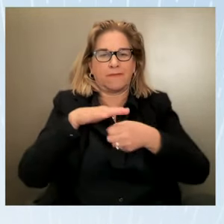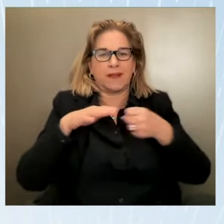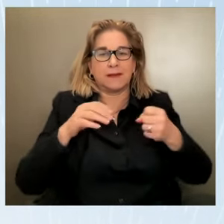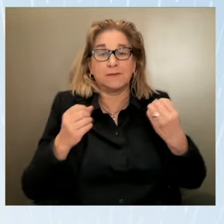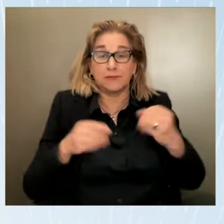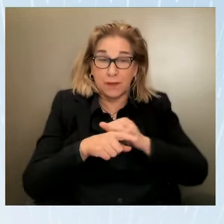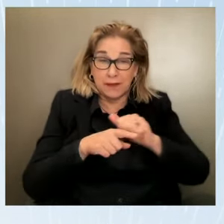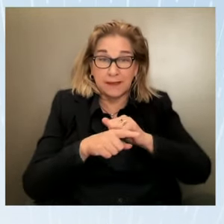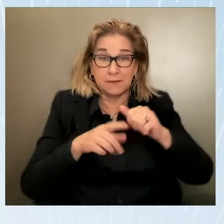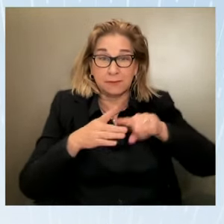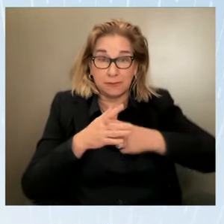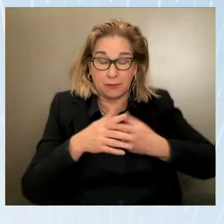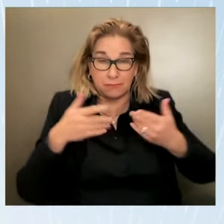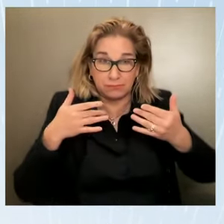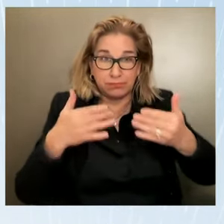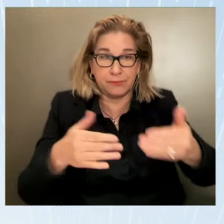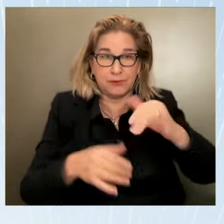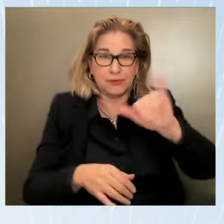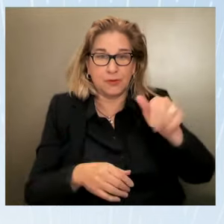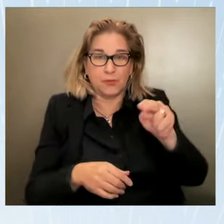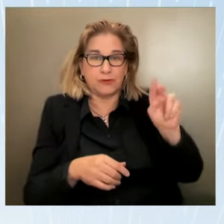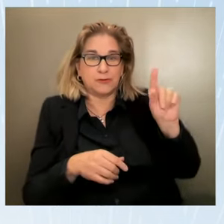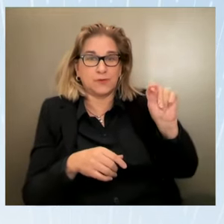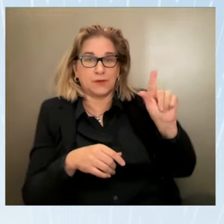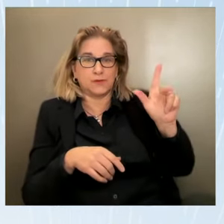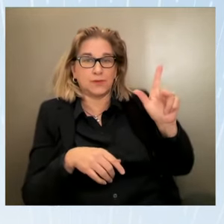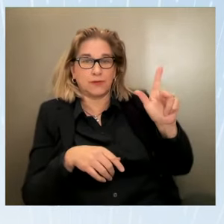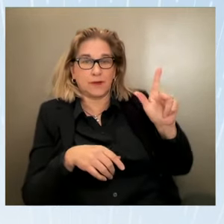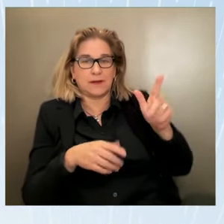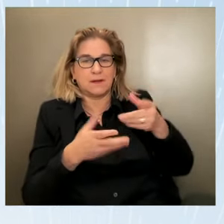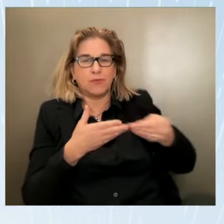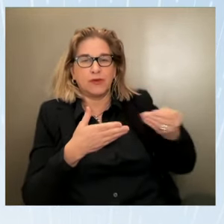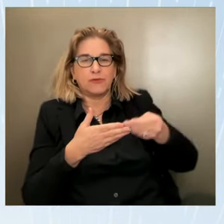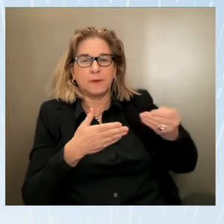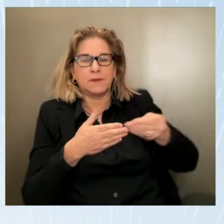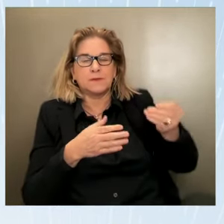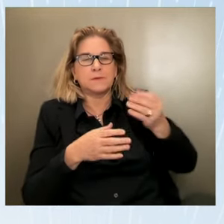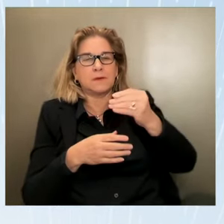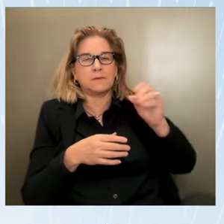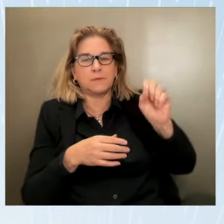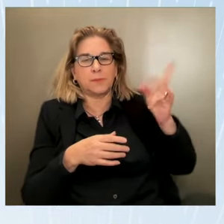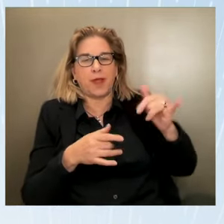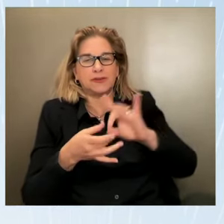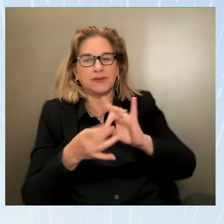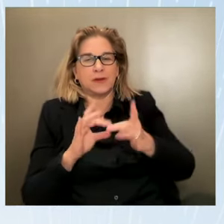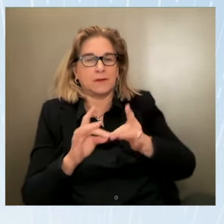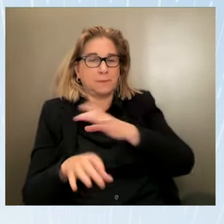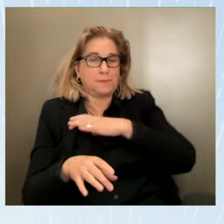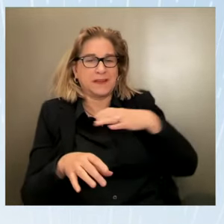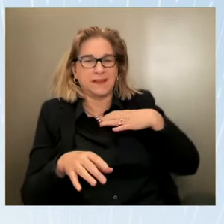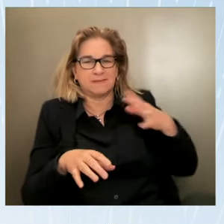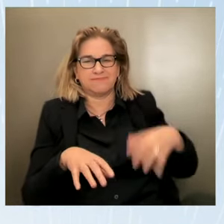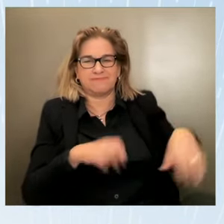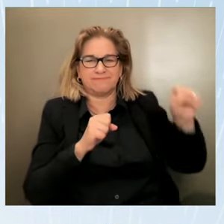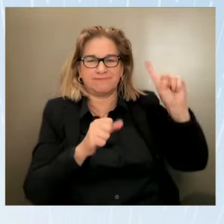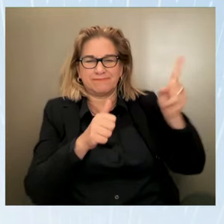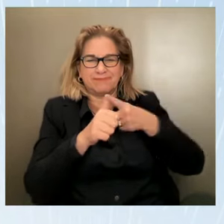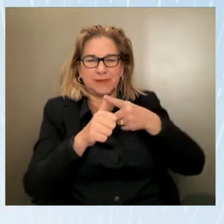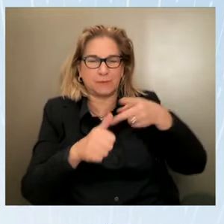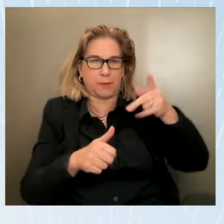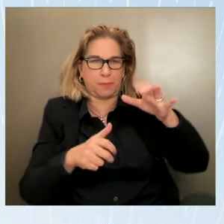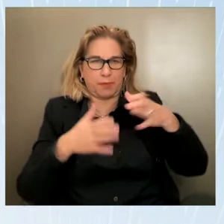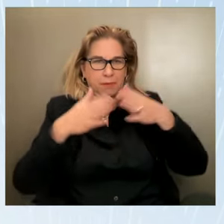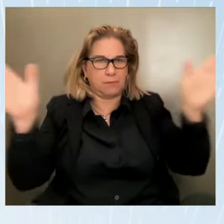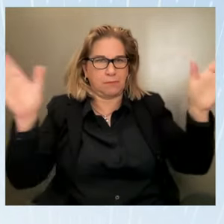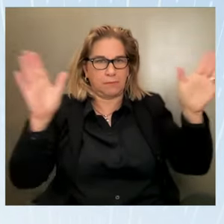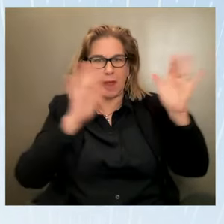Supply Chains Committee hosted its first annual public outreach session to build understanding and awareness about the